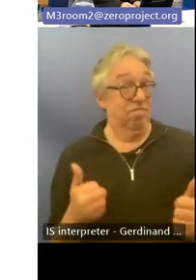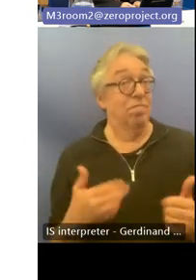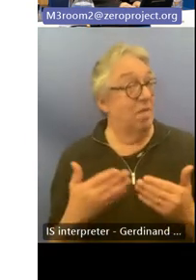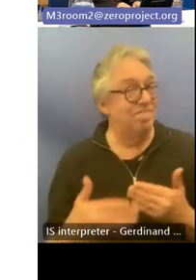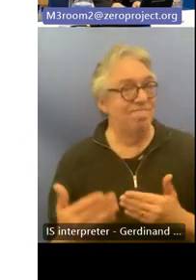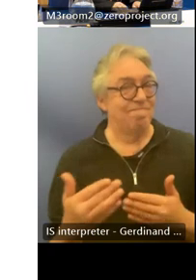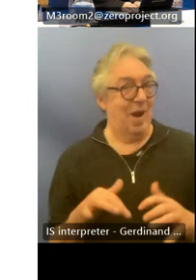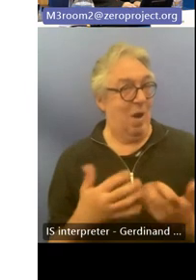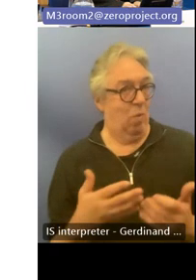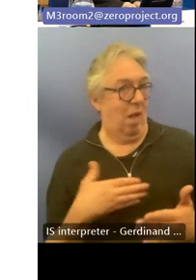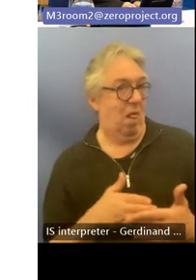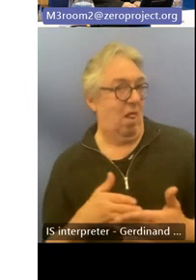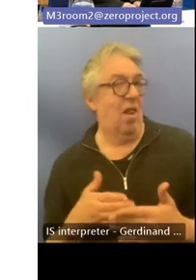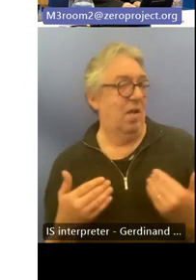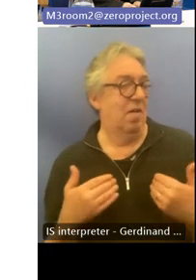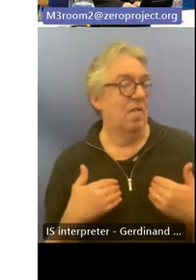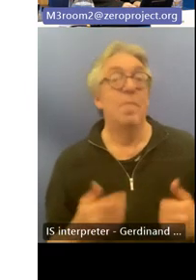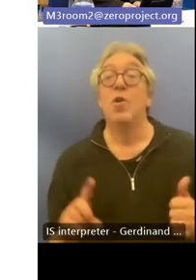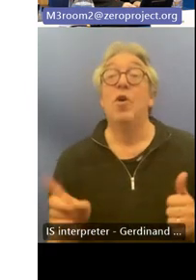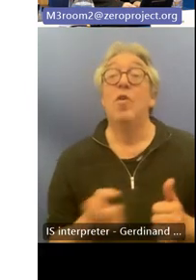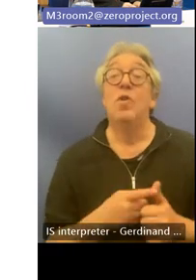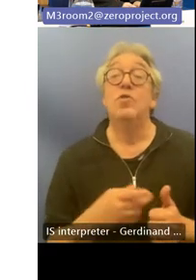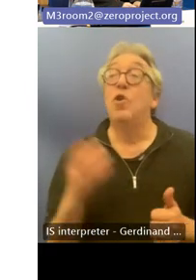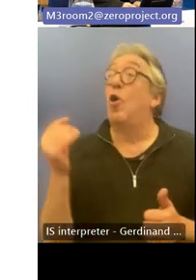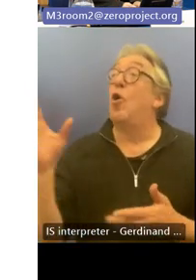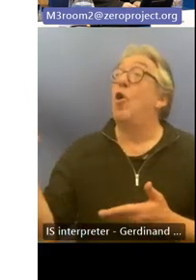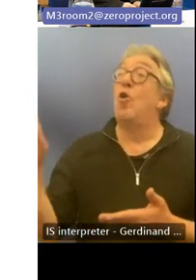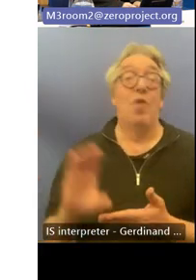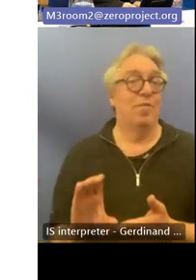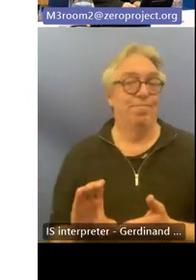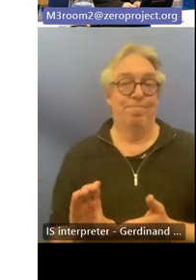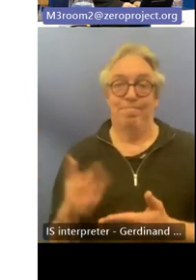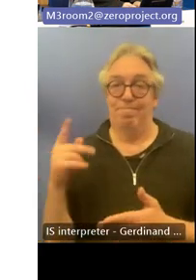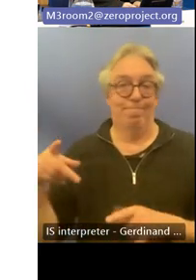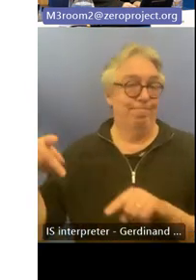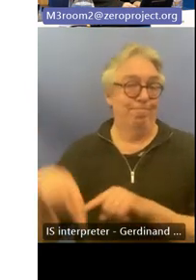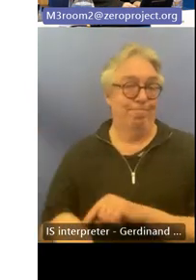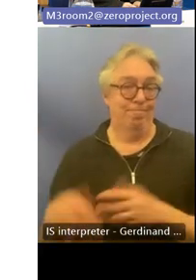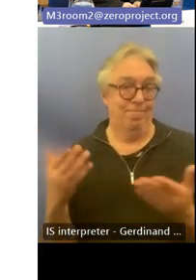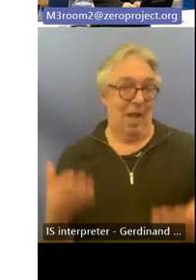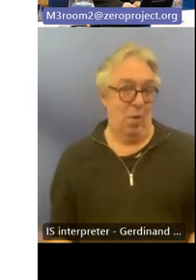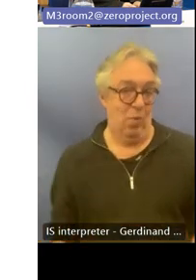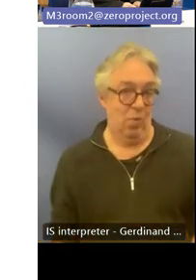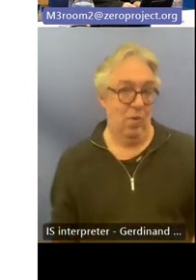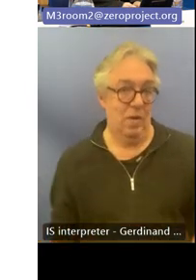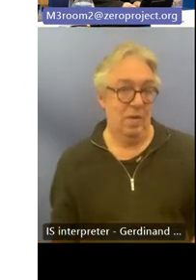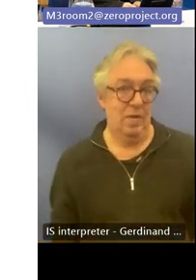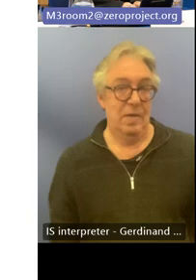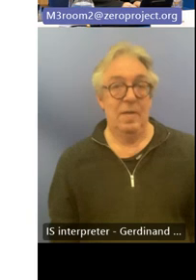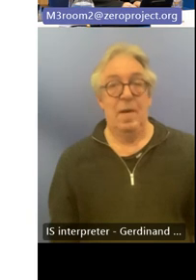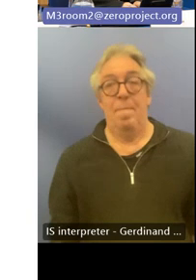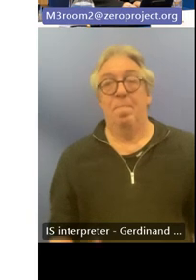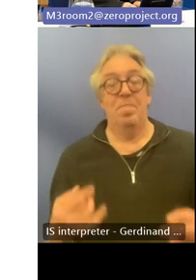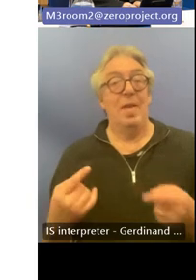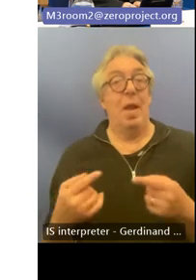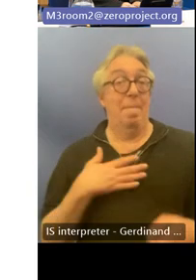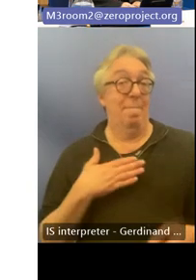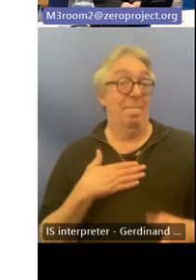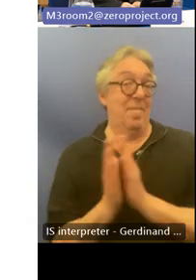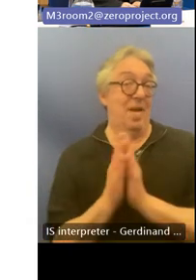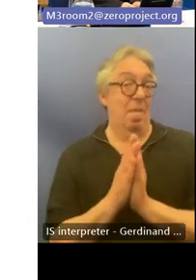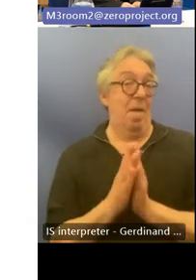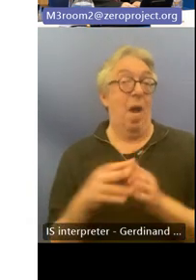First, fundraising opportunity is closed at current situation, high political conflict in our